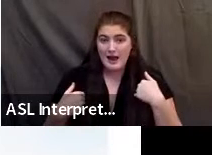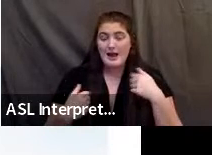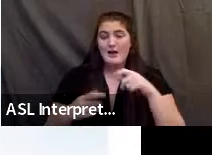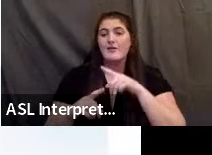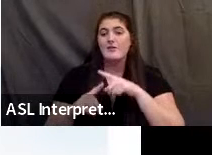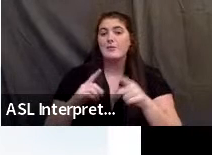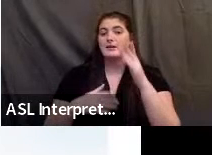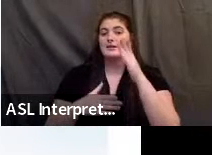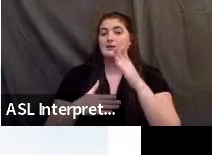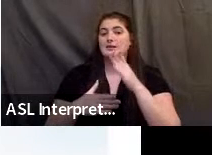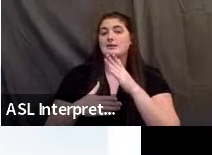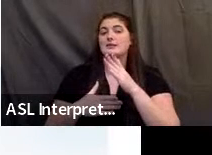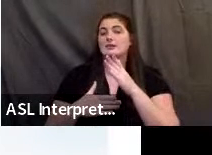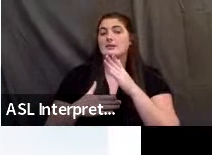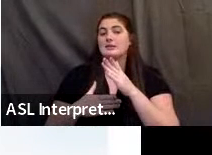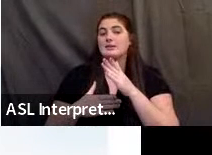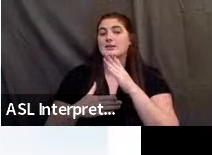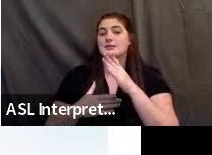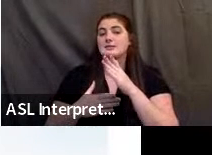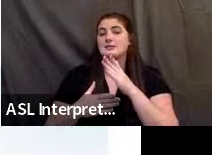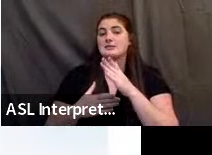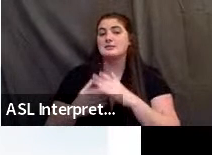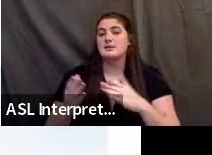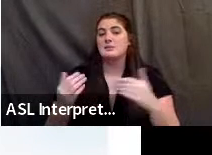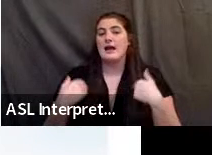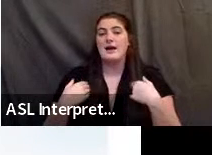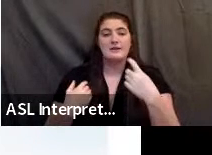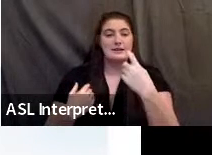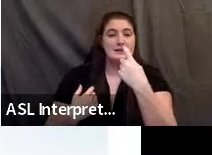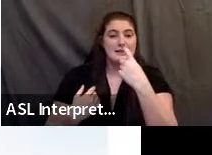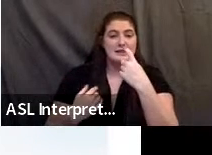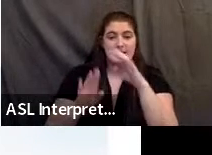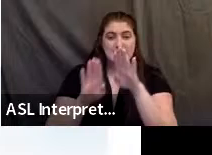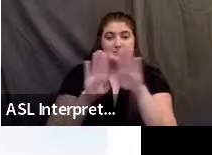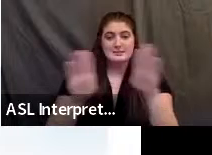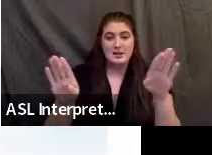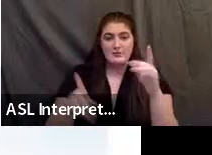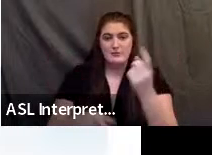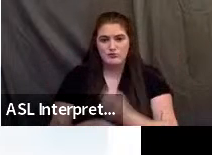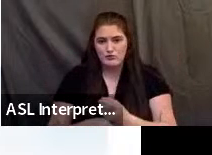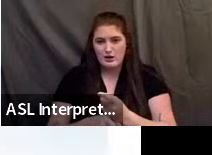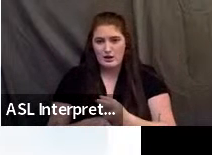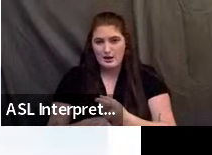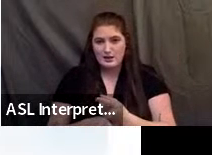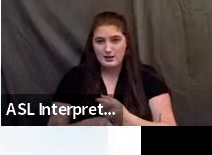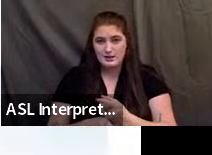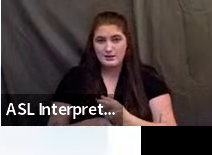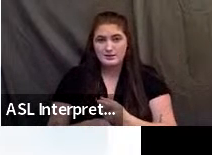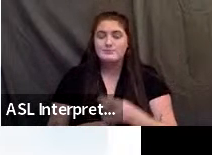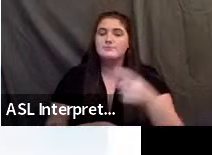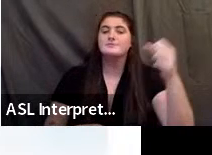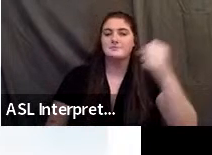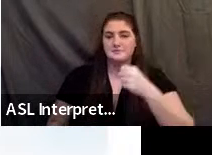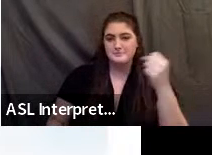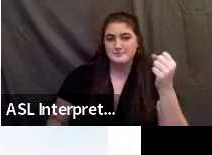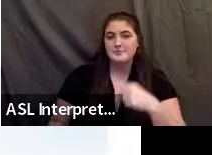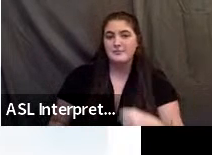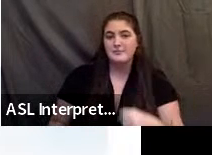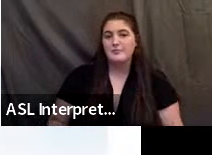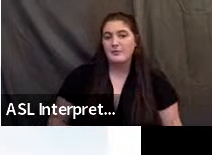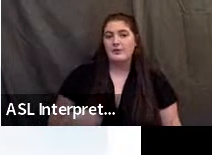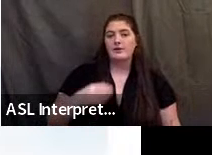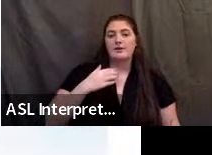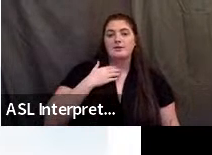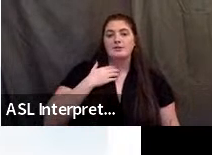set in with the glass. Are those the only units with the balconies? That's correct. Yes. And